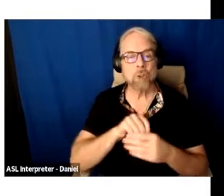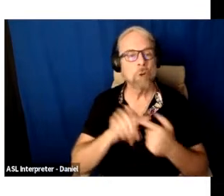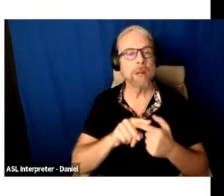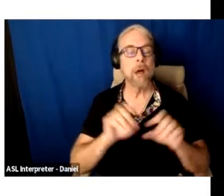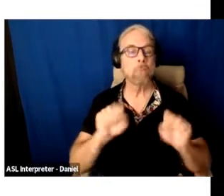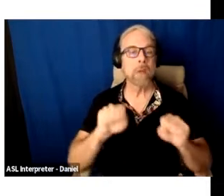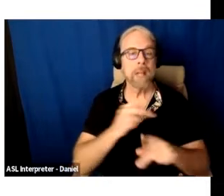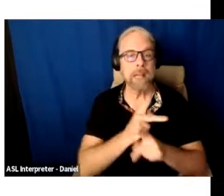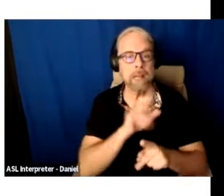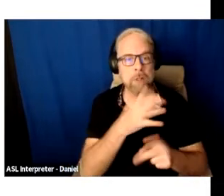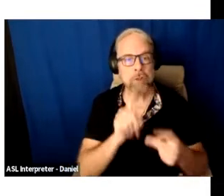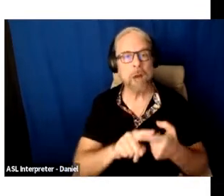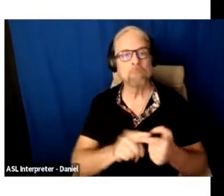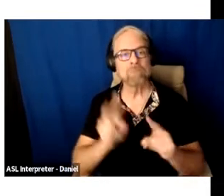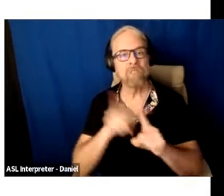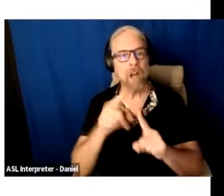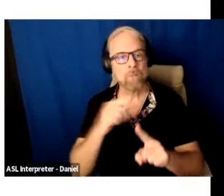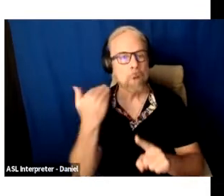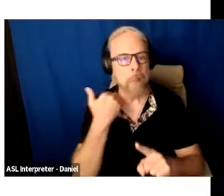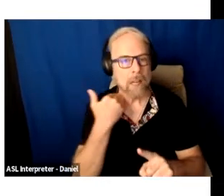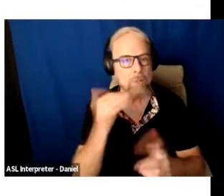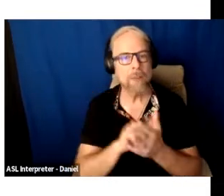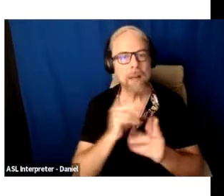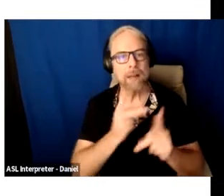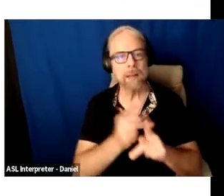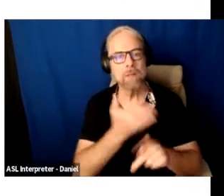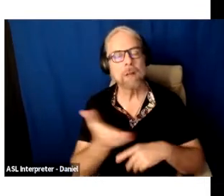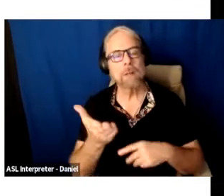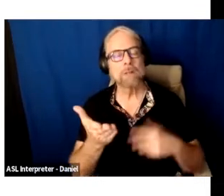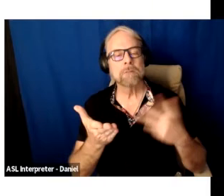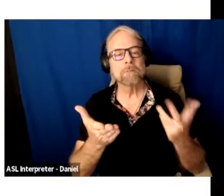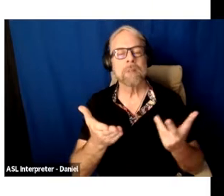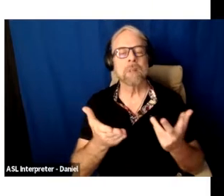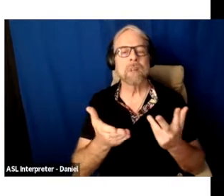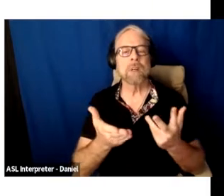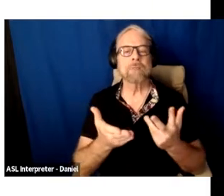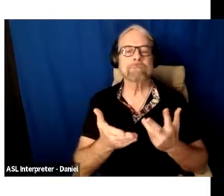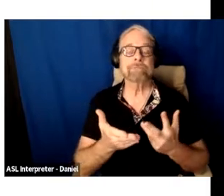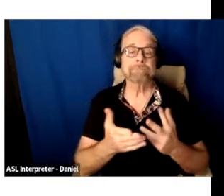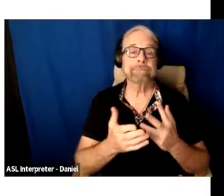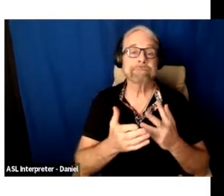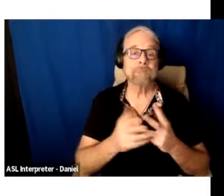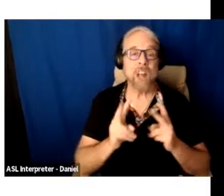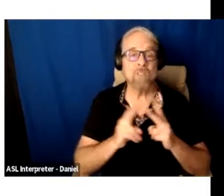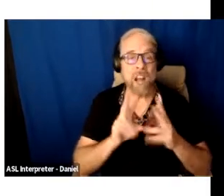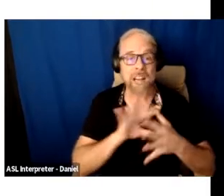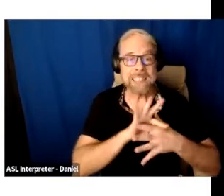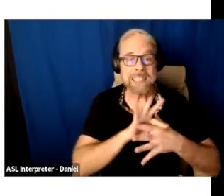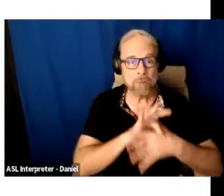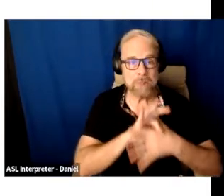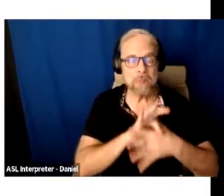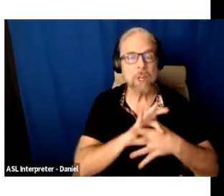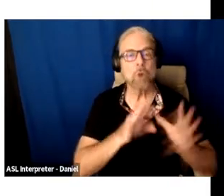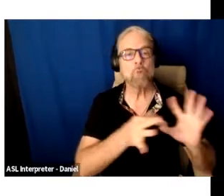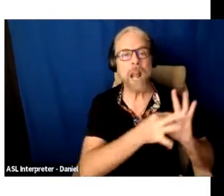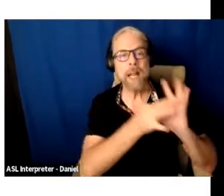filing for bankruptcy, things like that. And so there is a very substantive relationship. As the